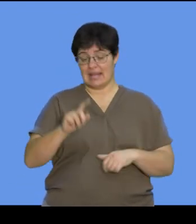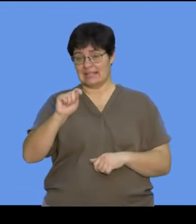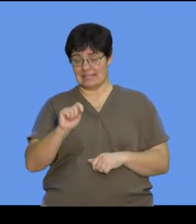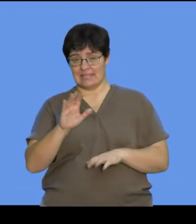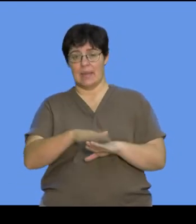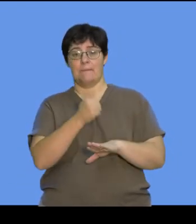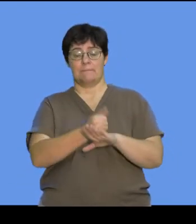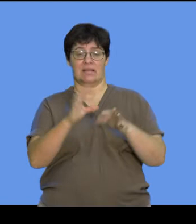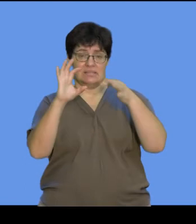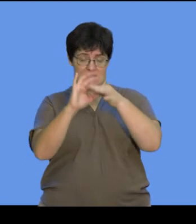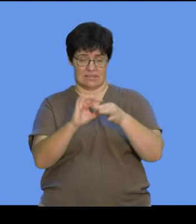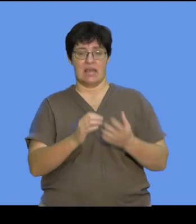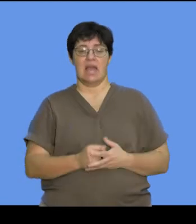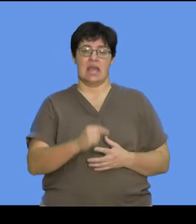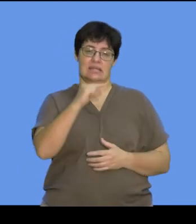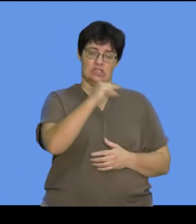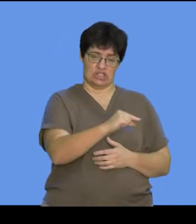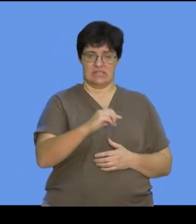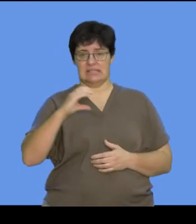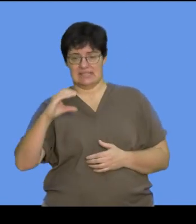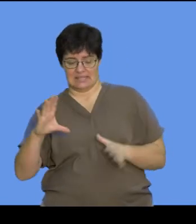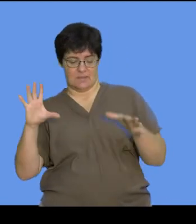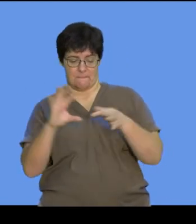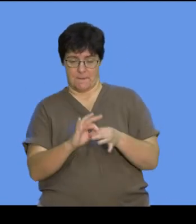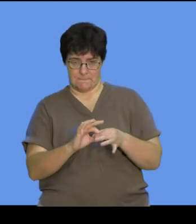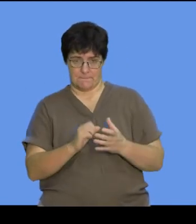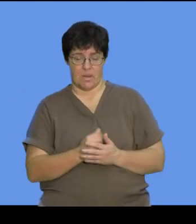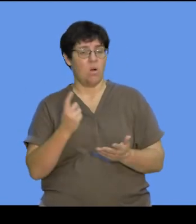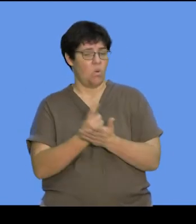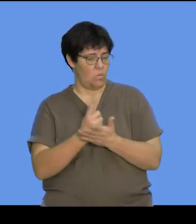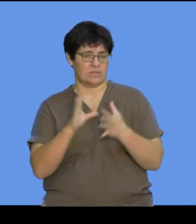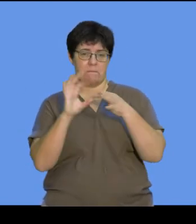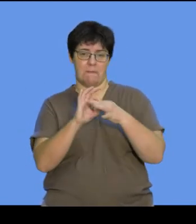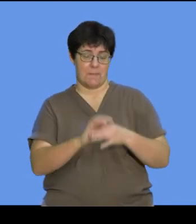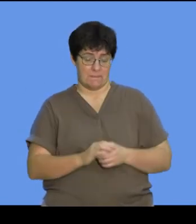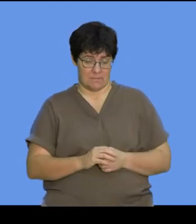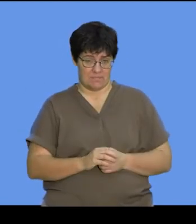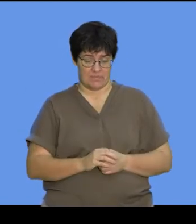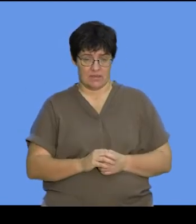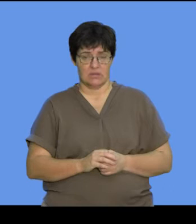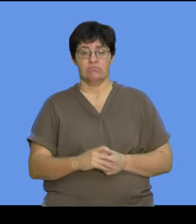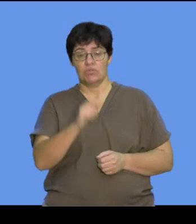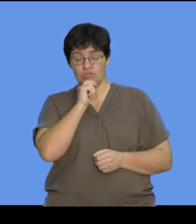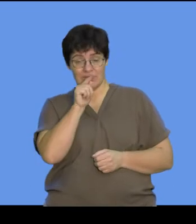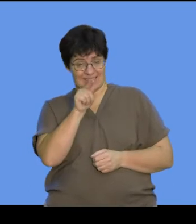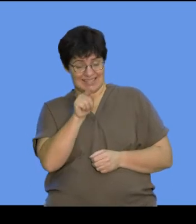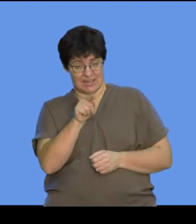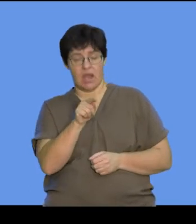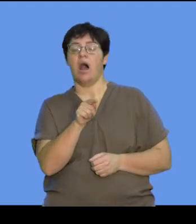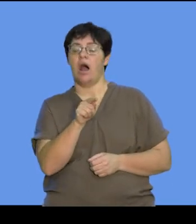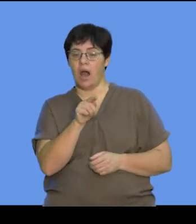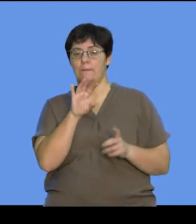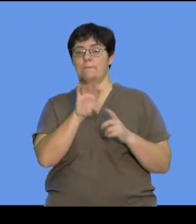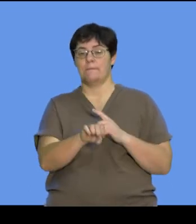and thymine base pairing together, and guanine and cytosine always base pairing. So using that